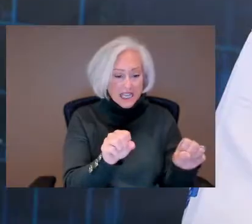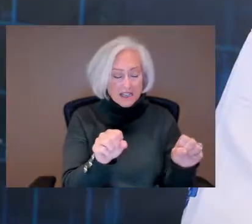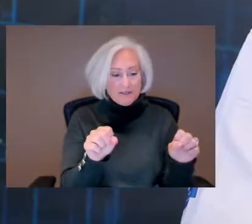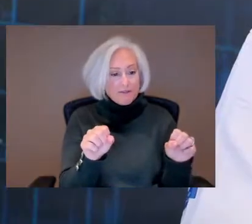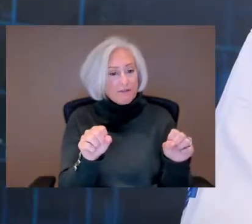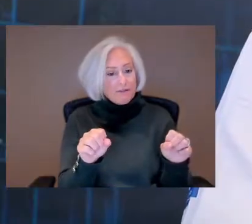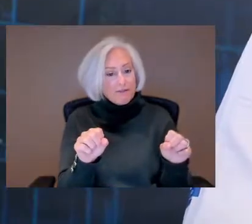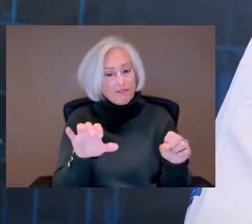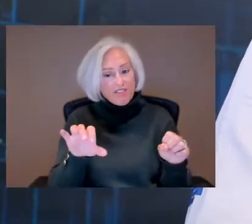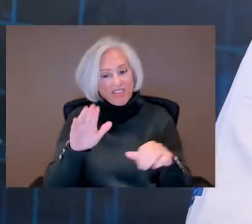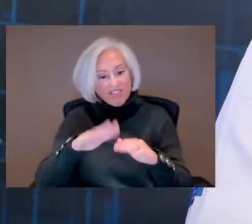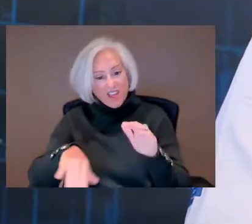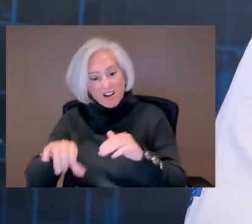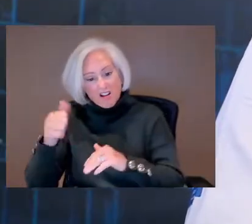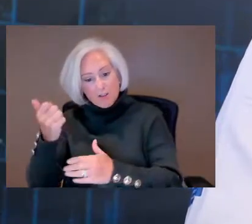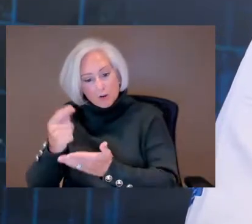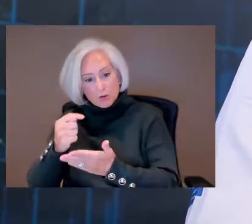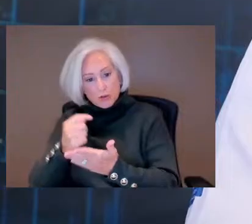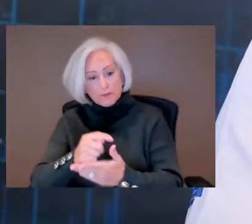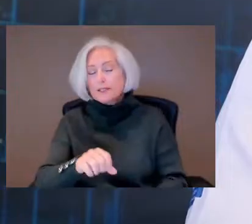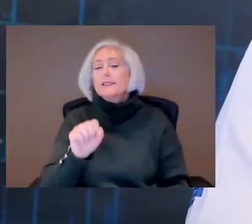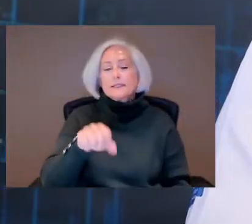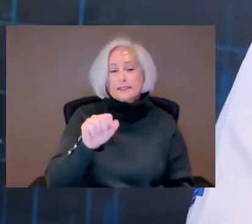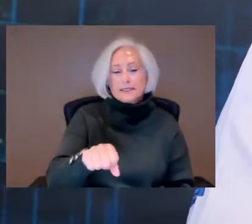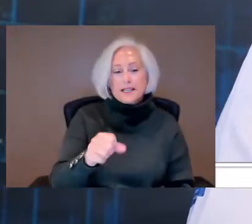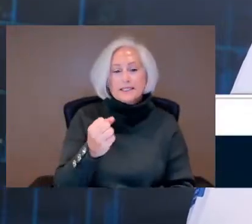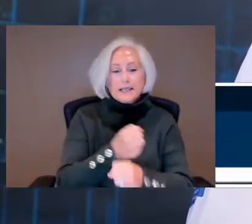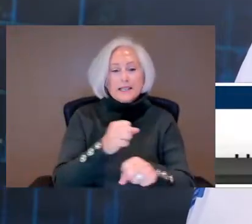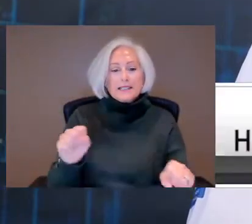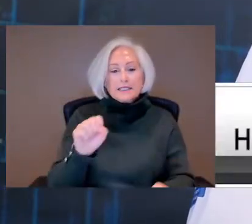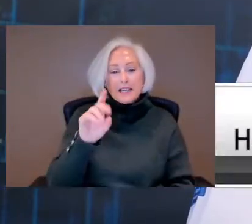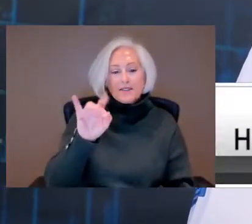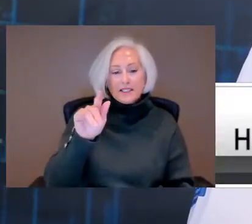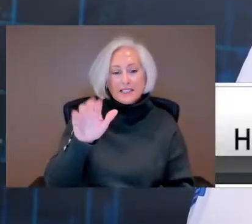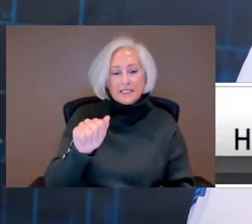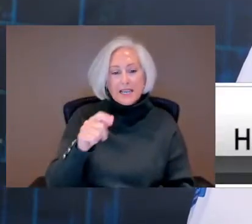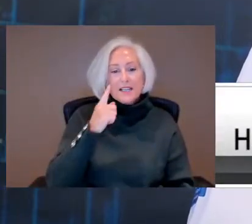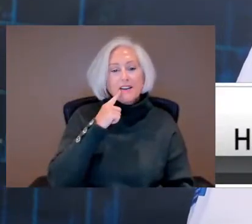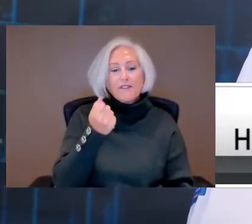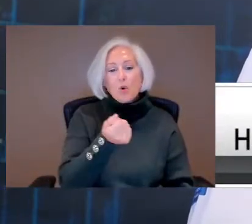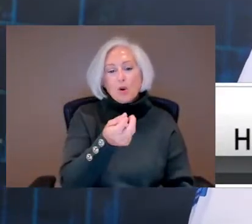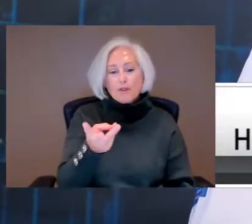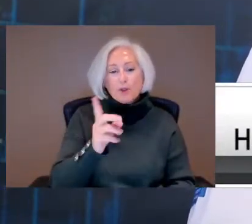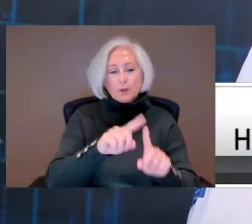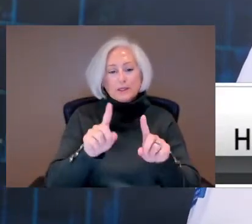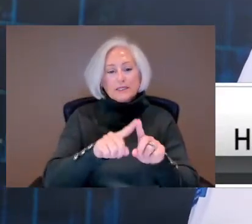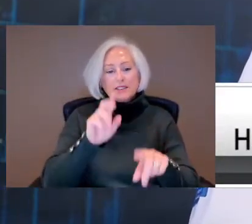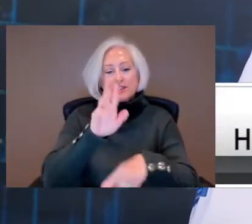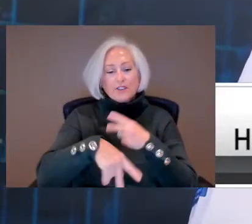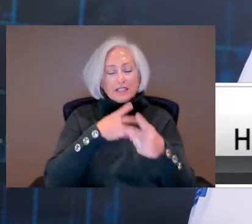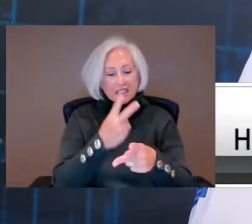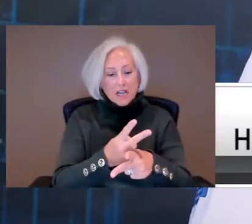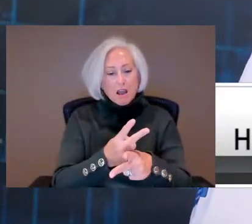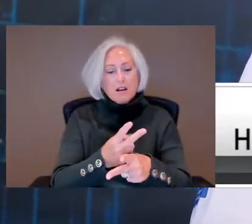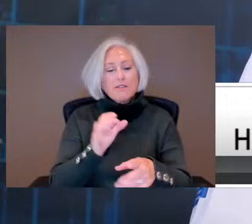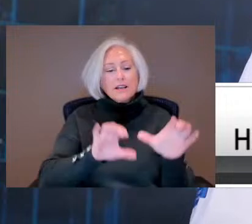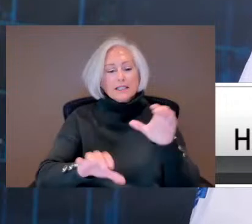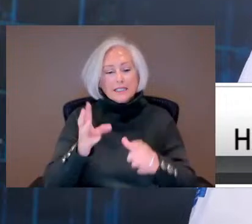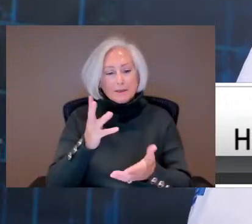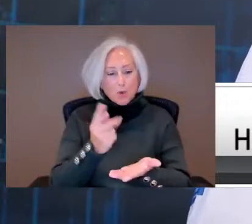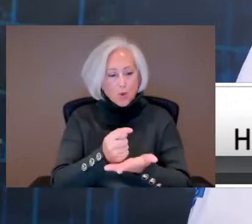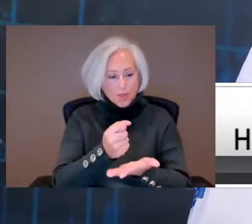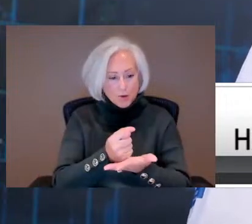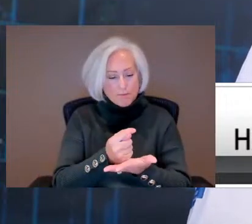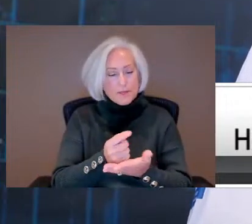have safety data for a few different types of chemotherapy regimens that we use in breast cancer. We try